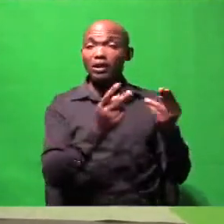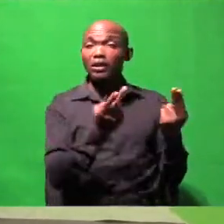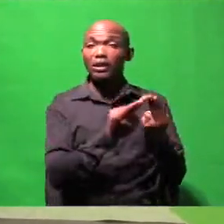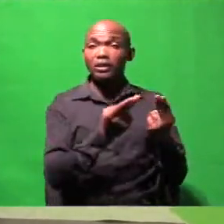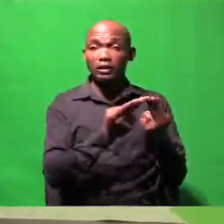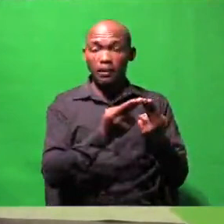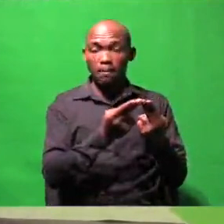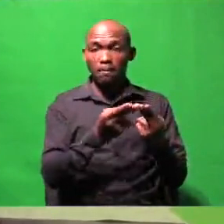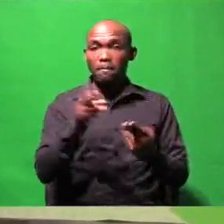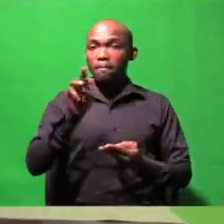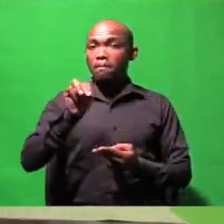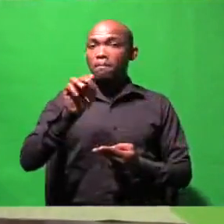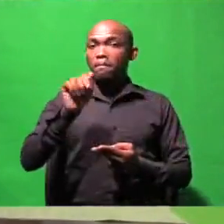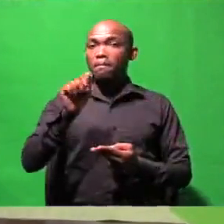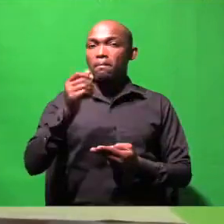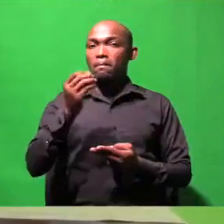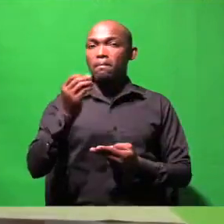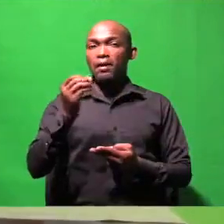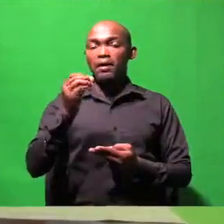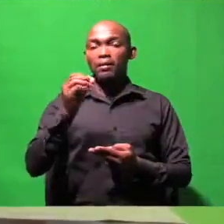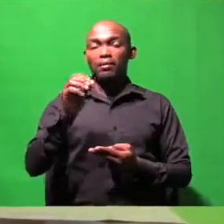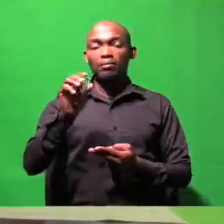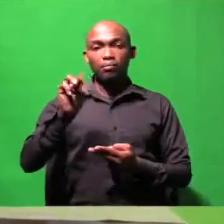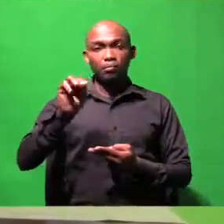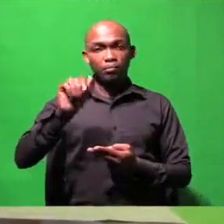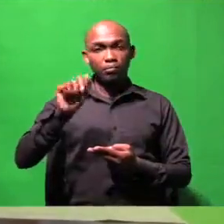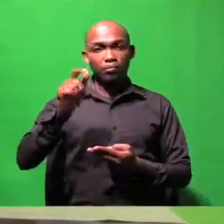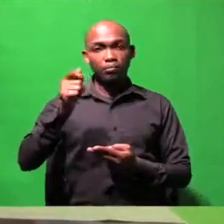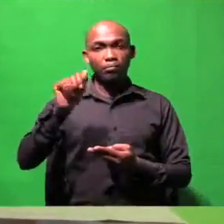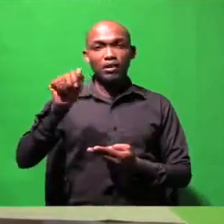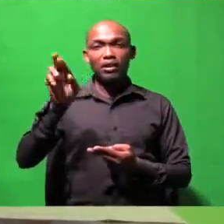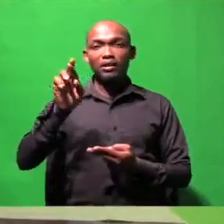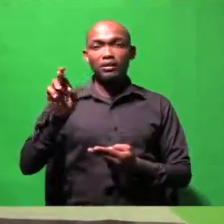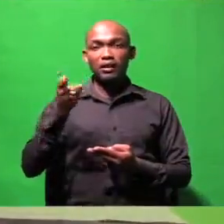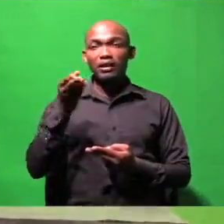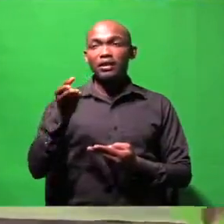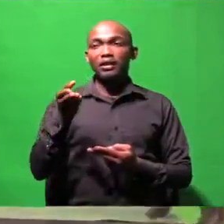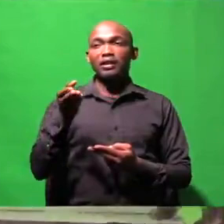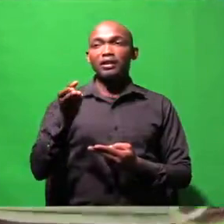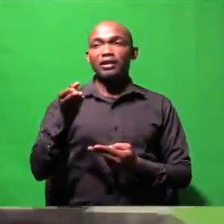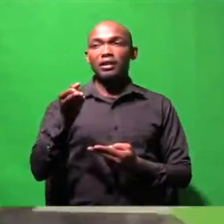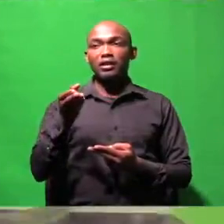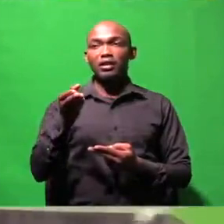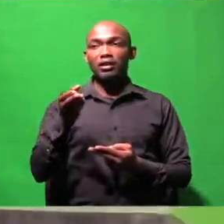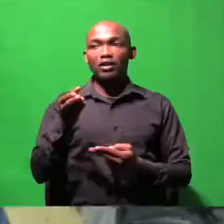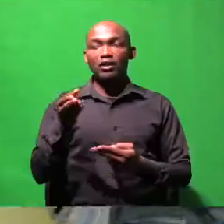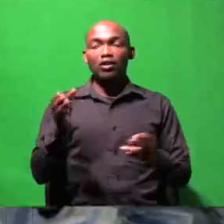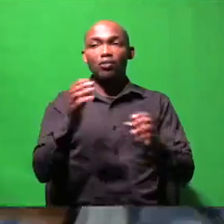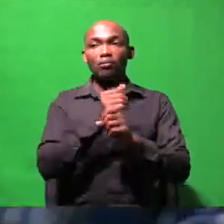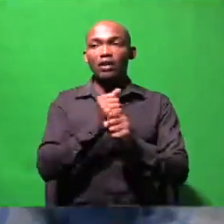Matter is comprised of small particles called atoms. That is the first